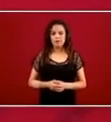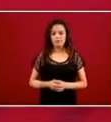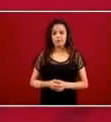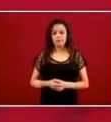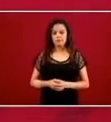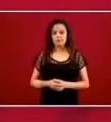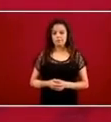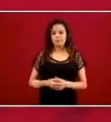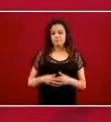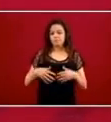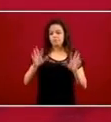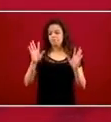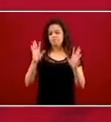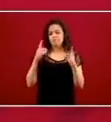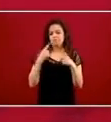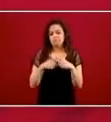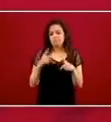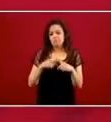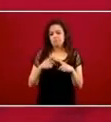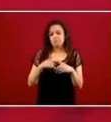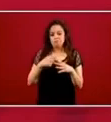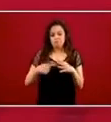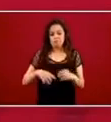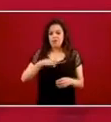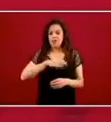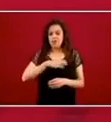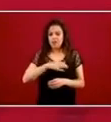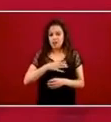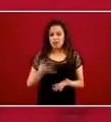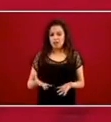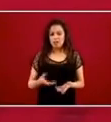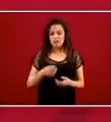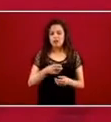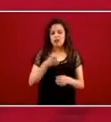as well as kidney failure, and